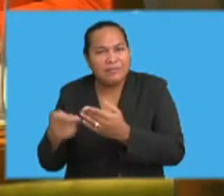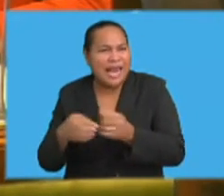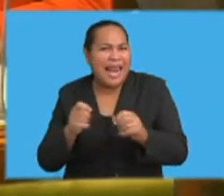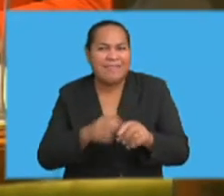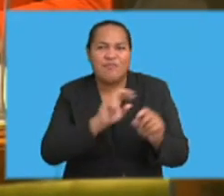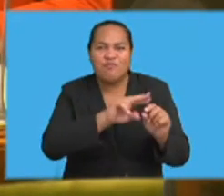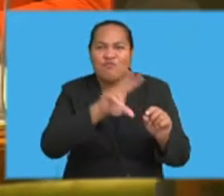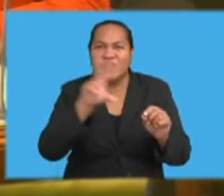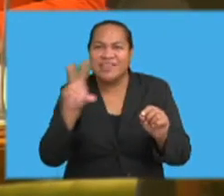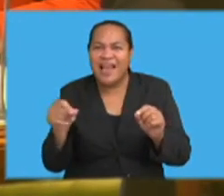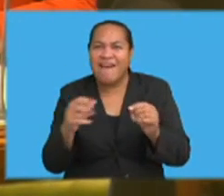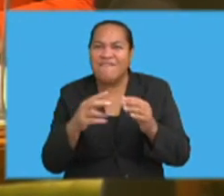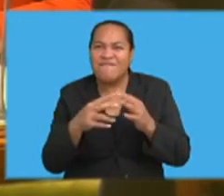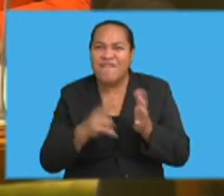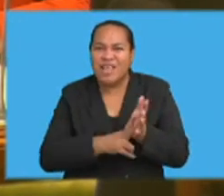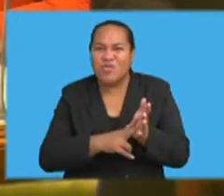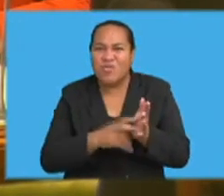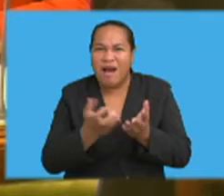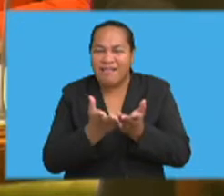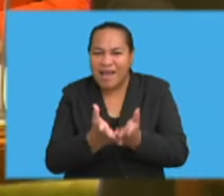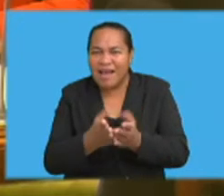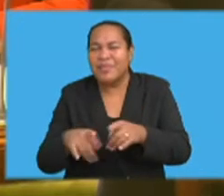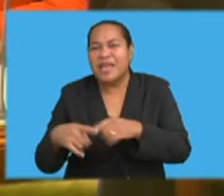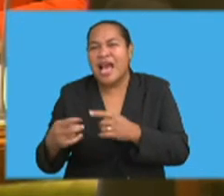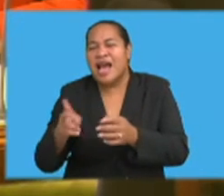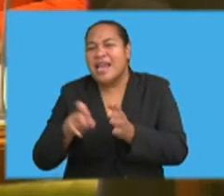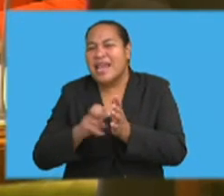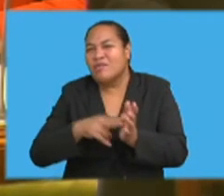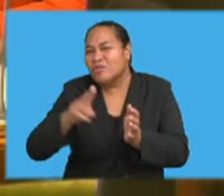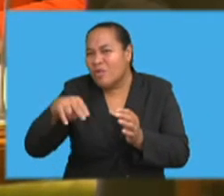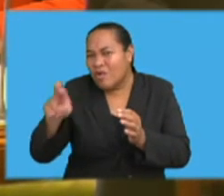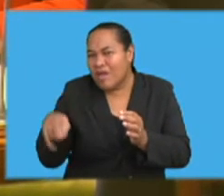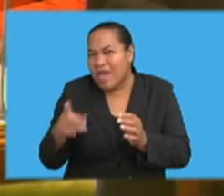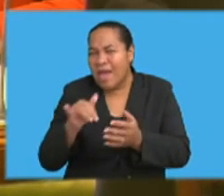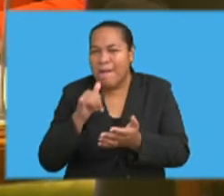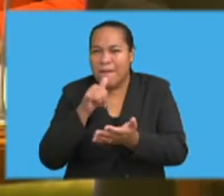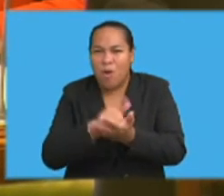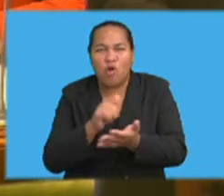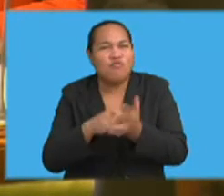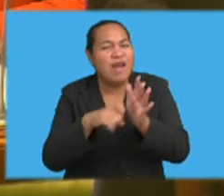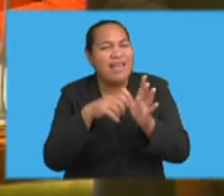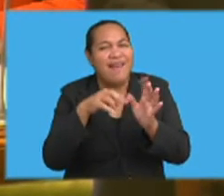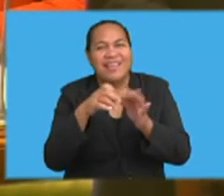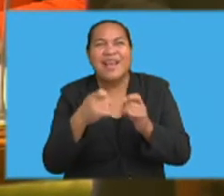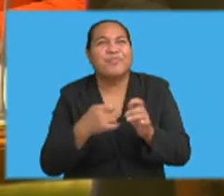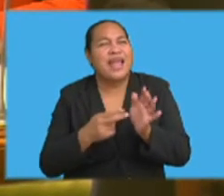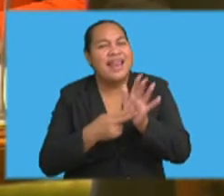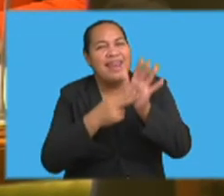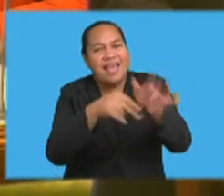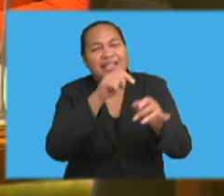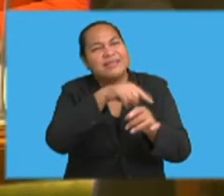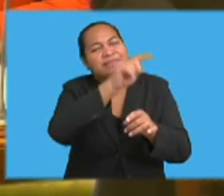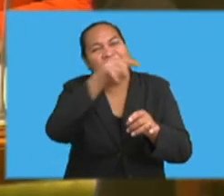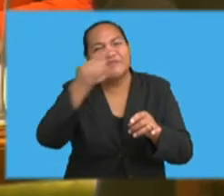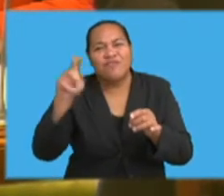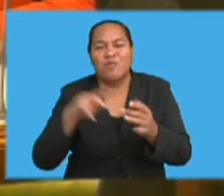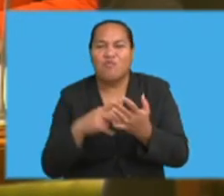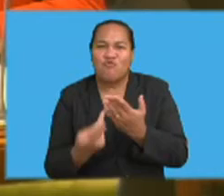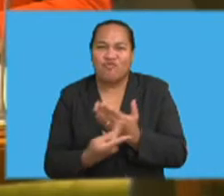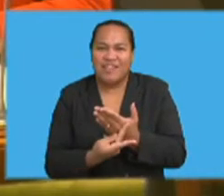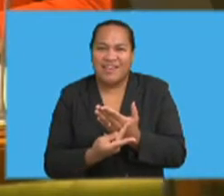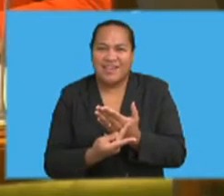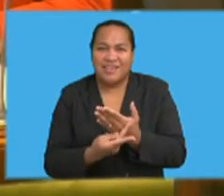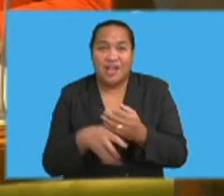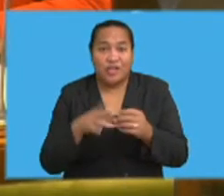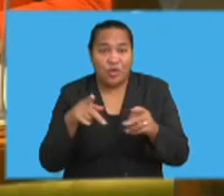the Batawanga Bridge, the Rakiraki Bridge, Nausori Airport, and the Nandi and Suva road upgrading projects. The division